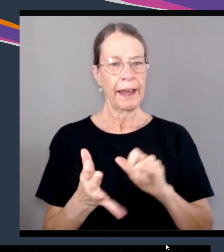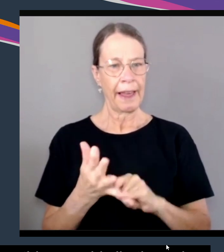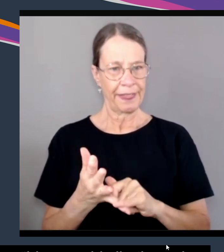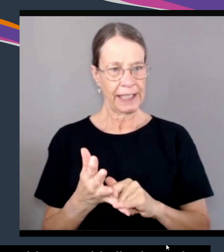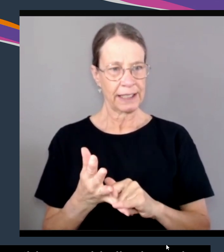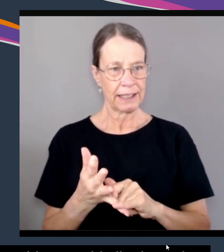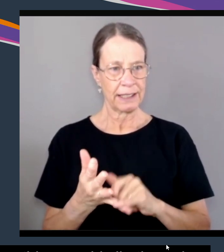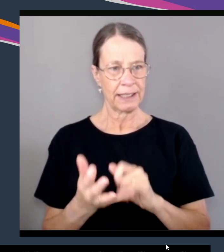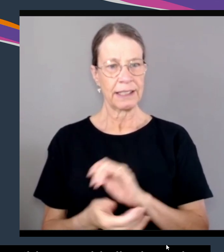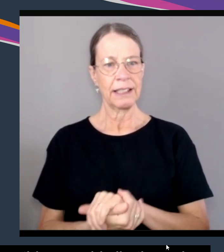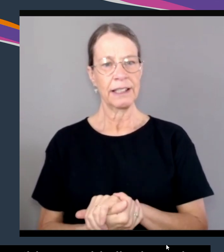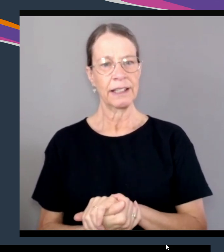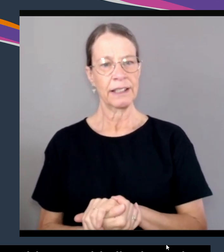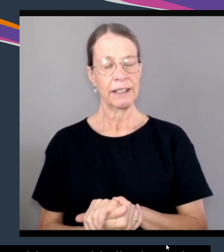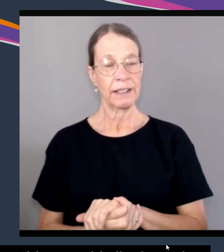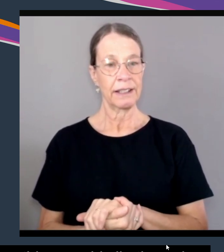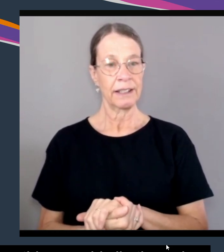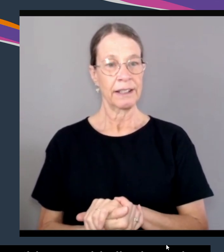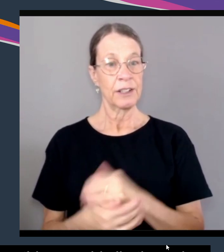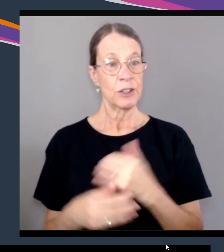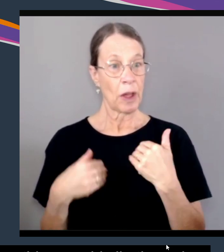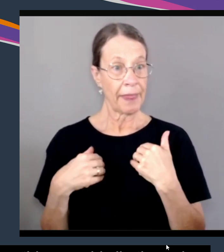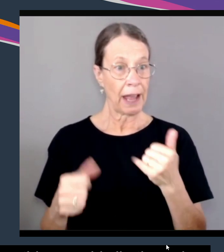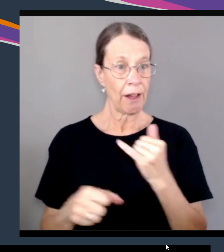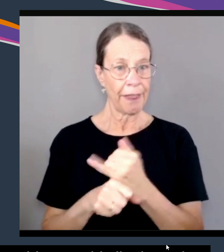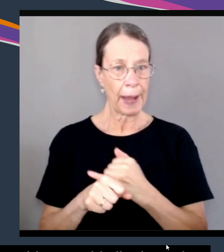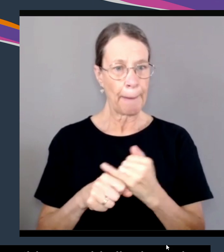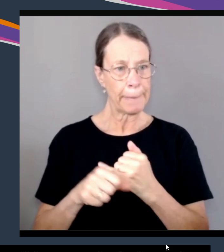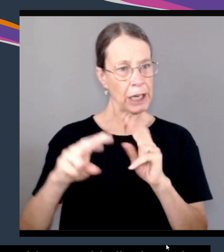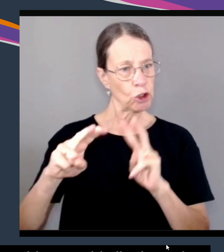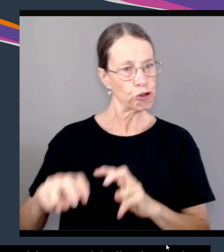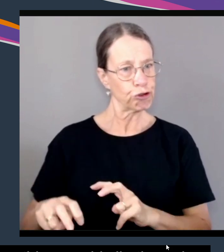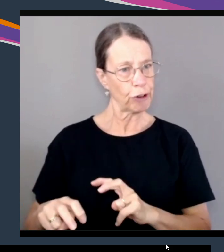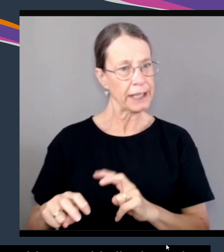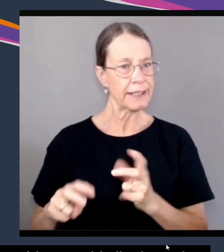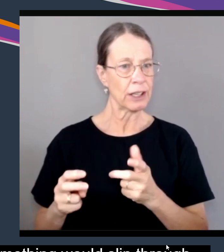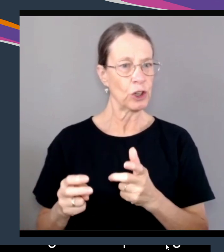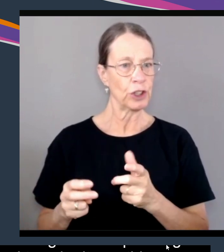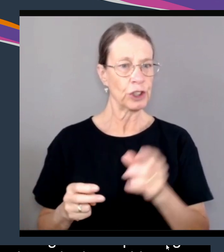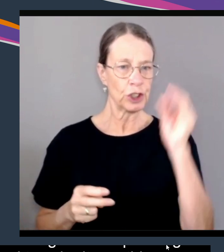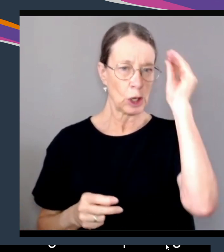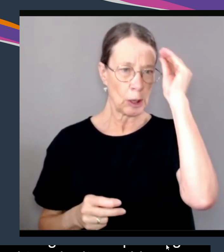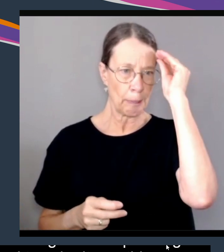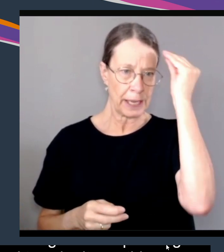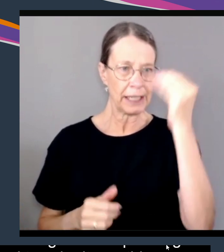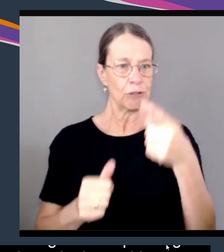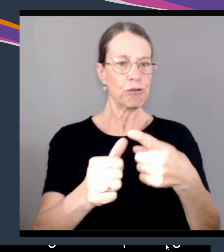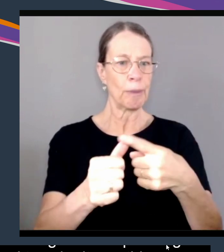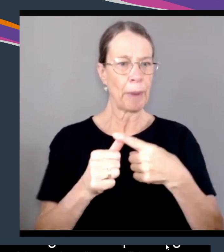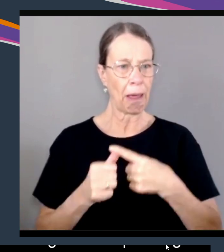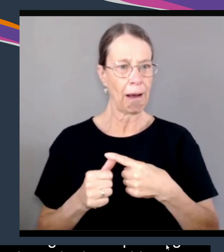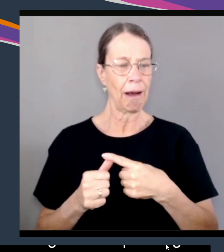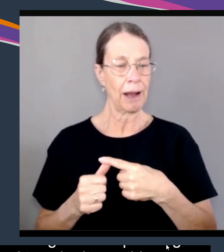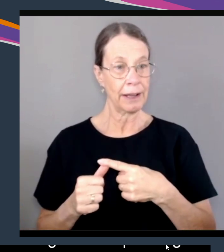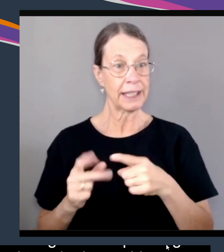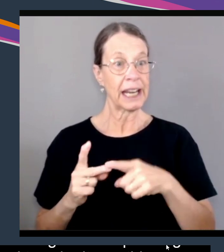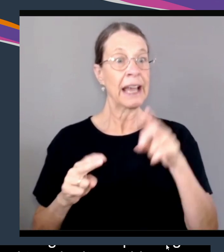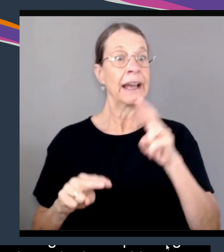response come back from the Health and Medical Research Committee I had submitted to, if you want to interview deaf